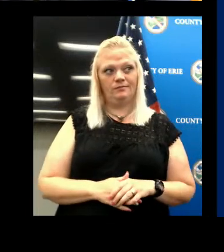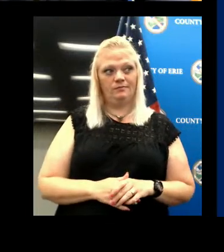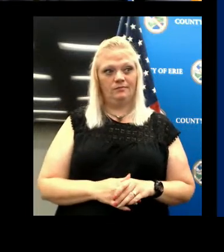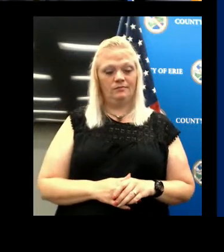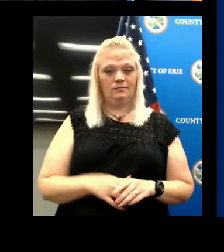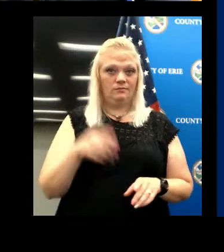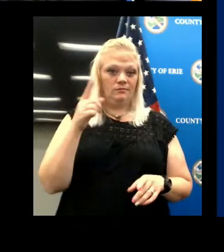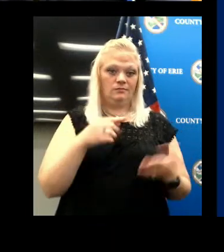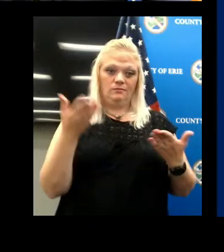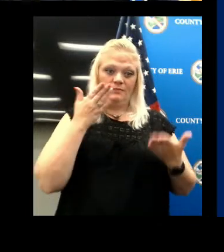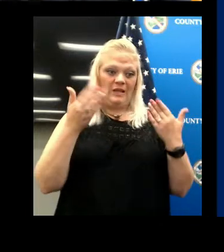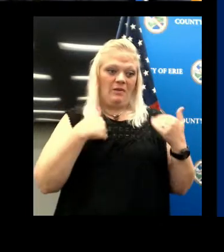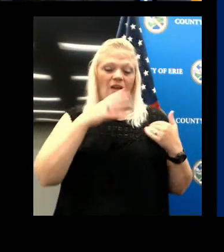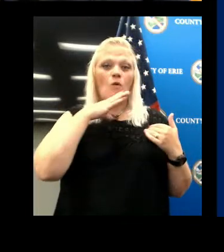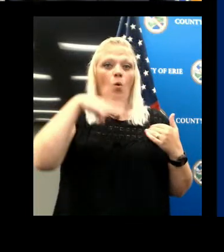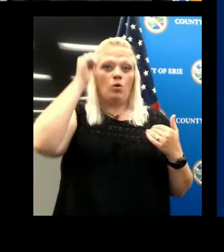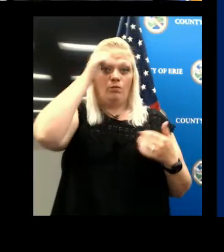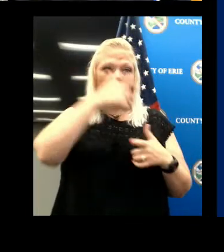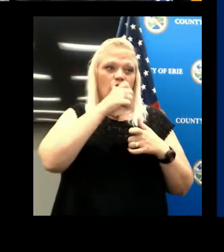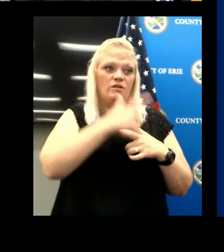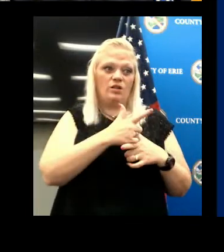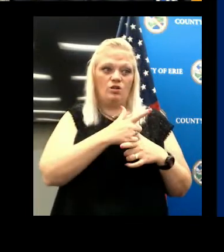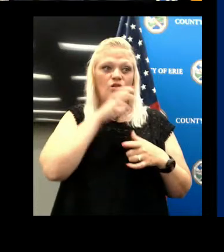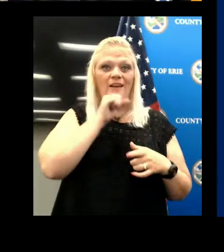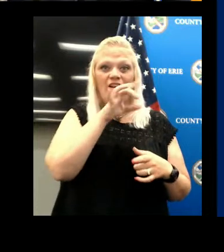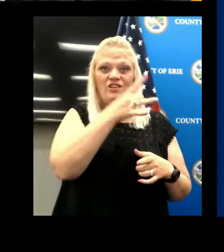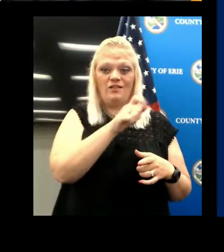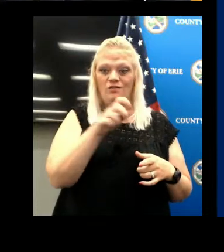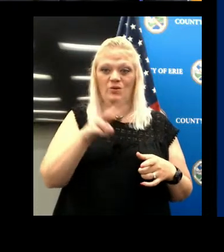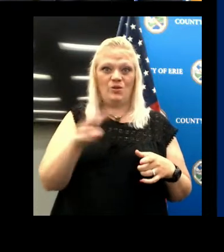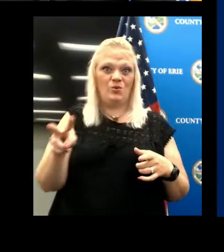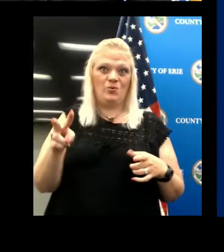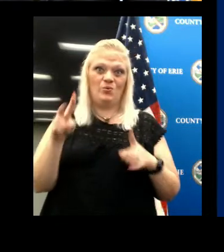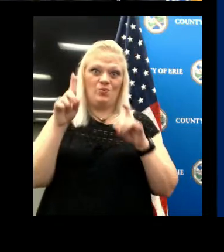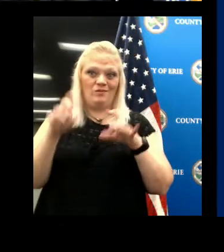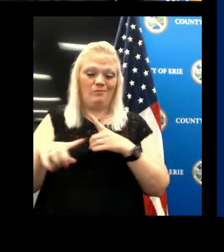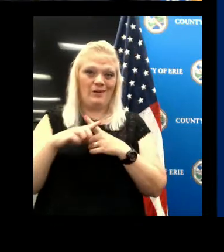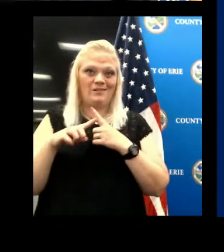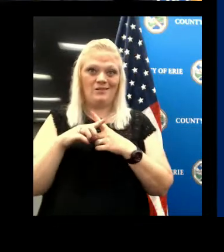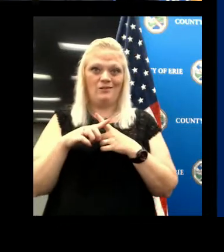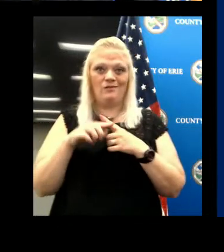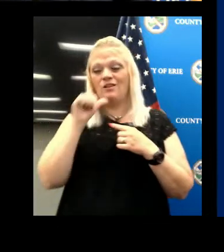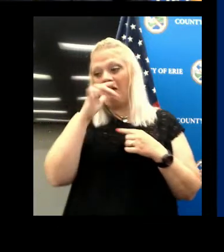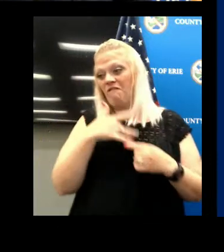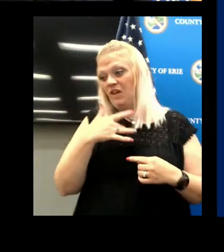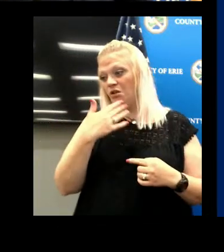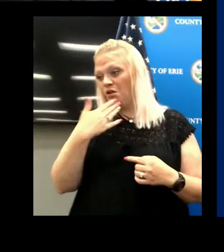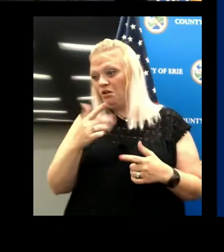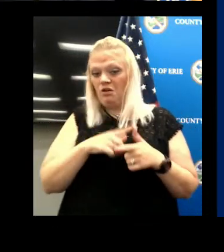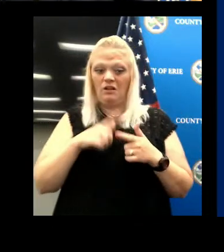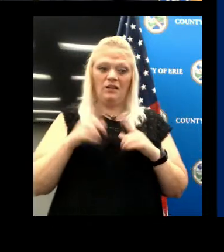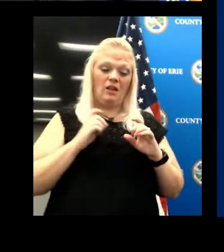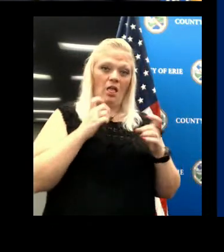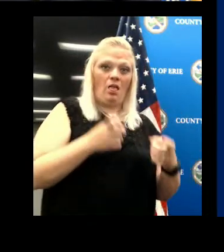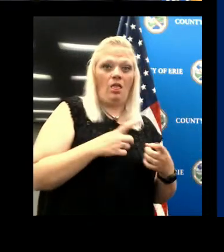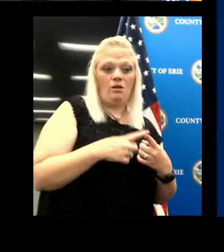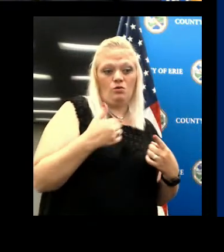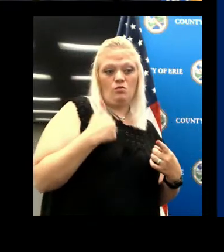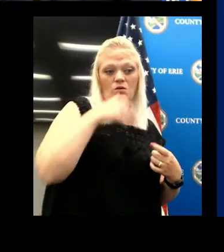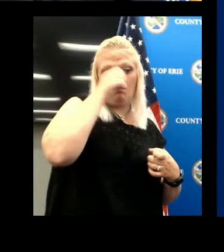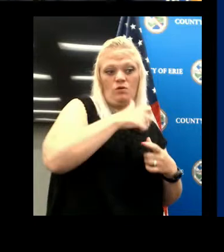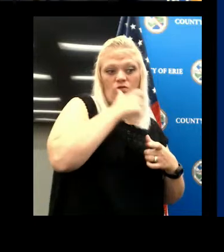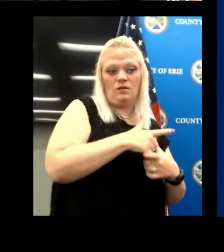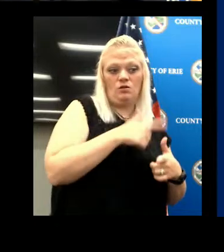And they may have an older brother or sister in that 18 to 22 category that tests positive, is asymptomatic, and they give it to their younger sibling who then goes to